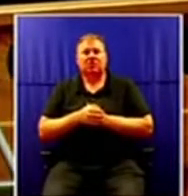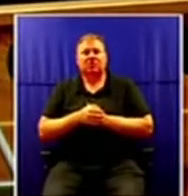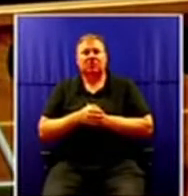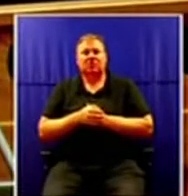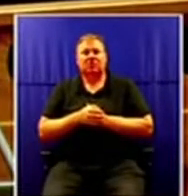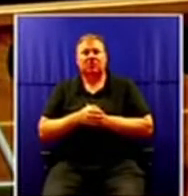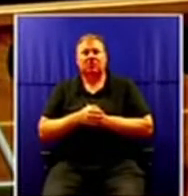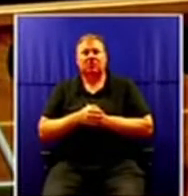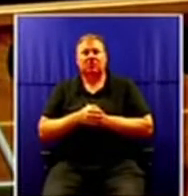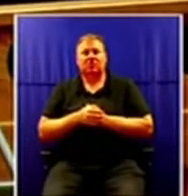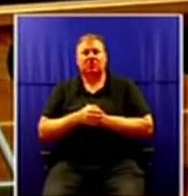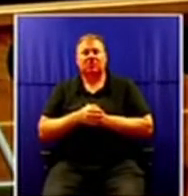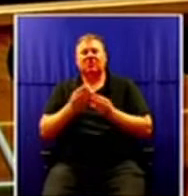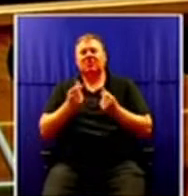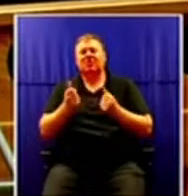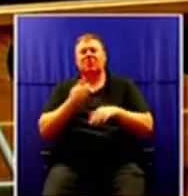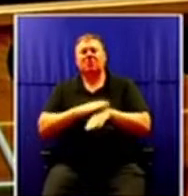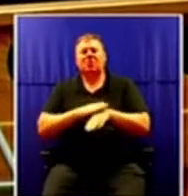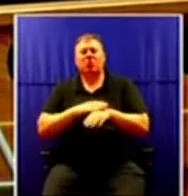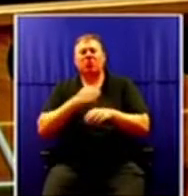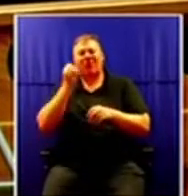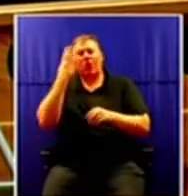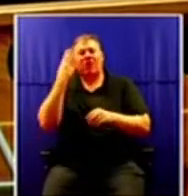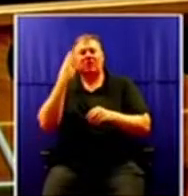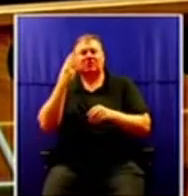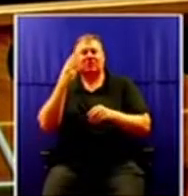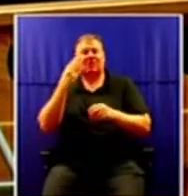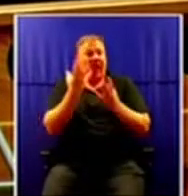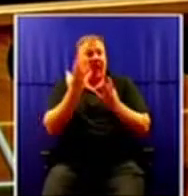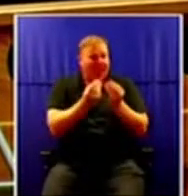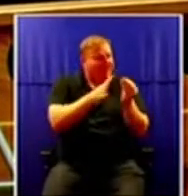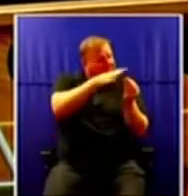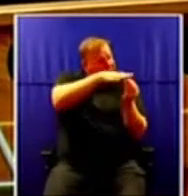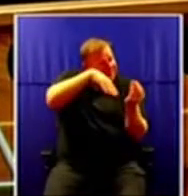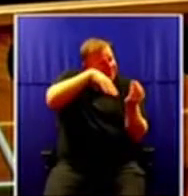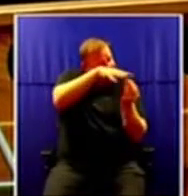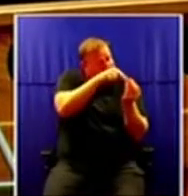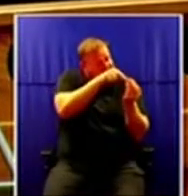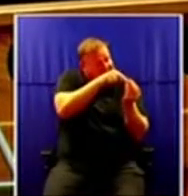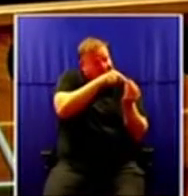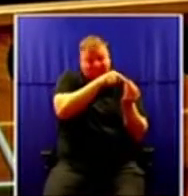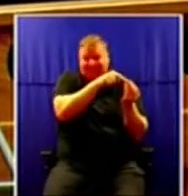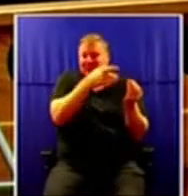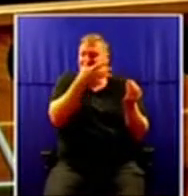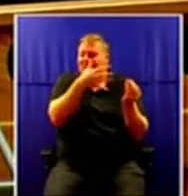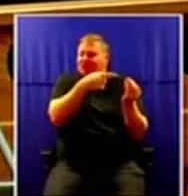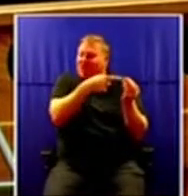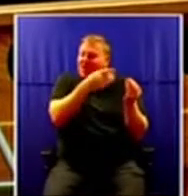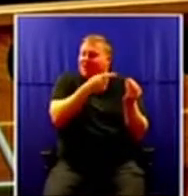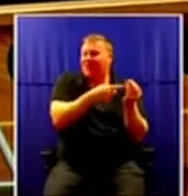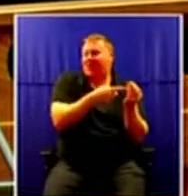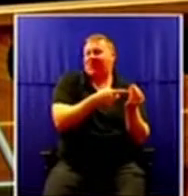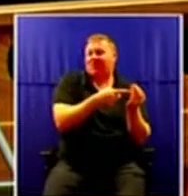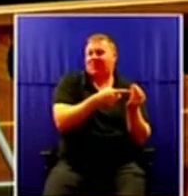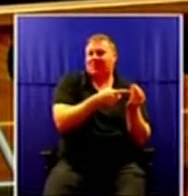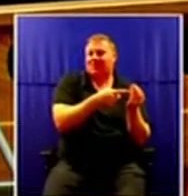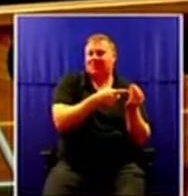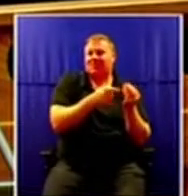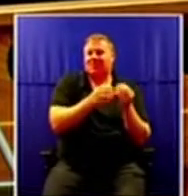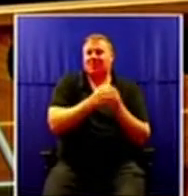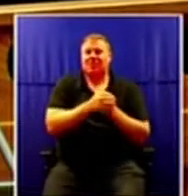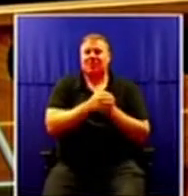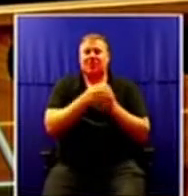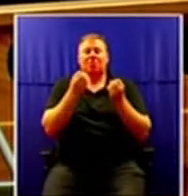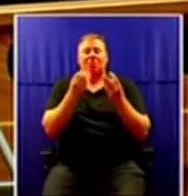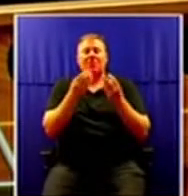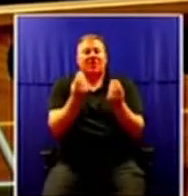asset side of our balance sheet. We forget about the many endowments that we